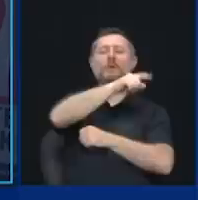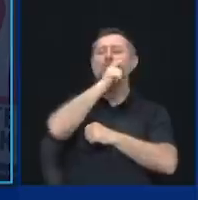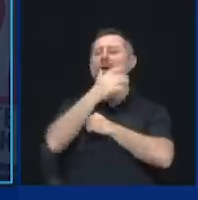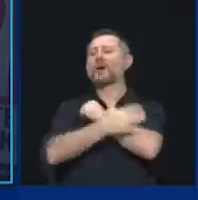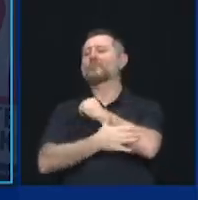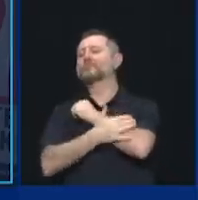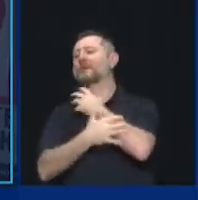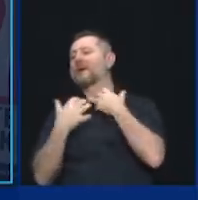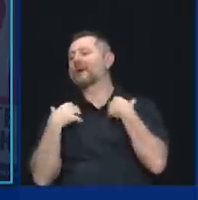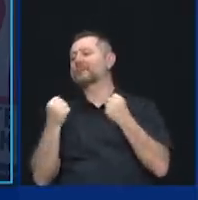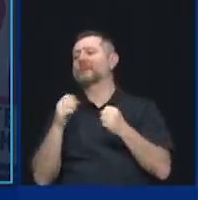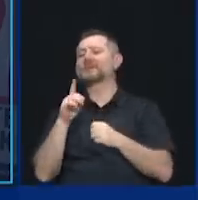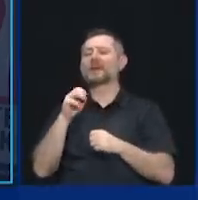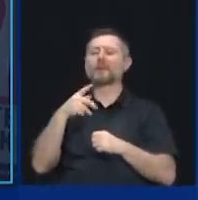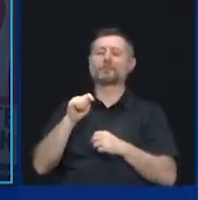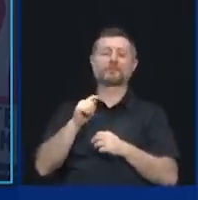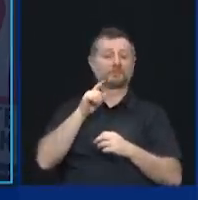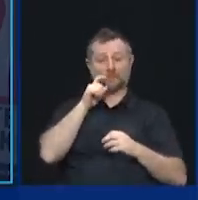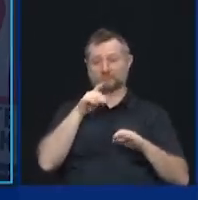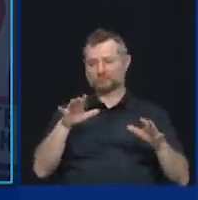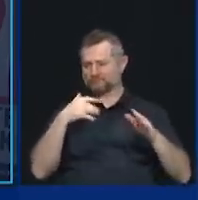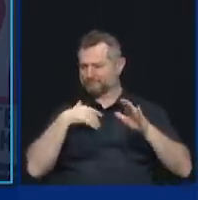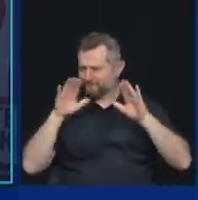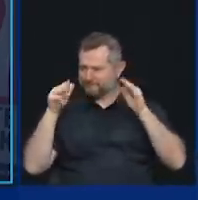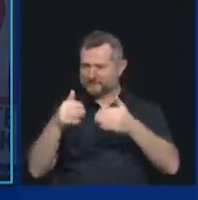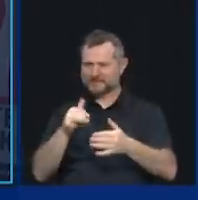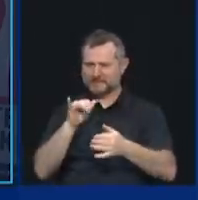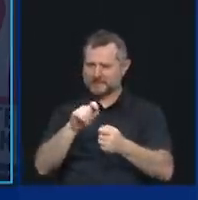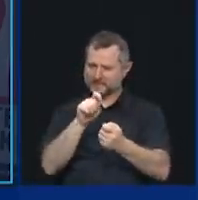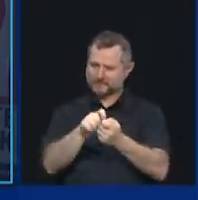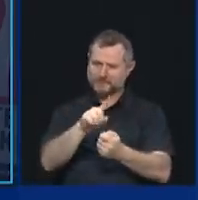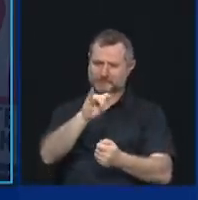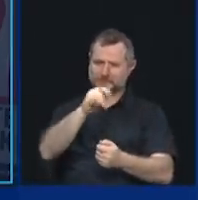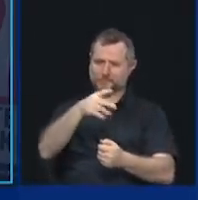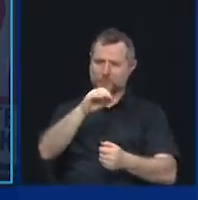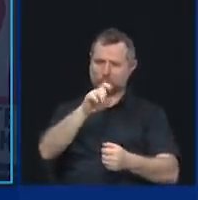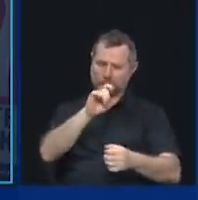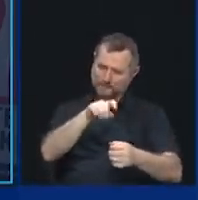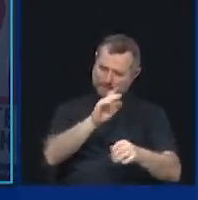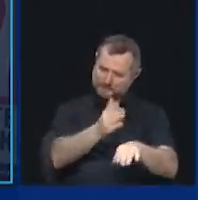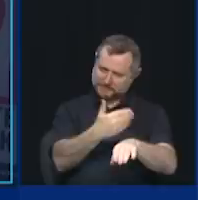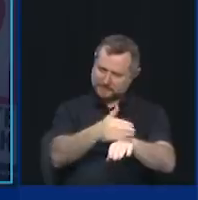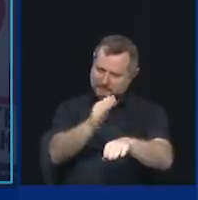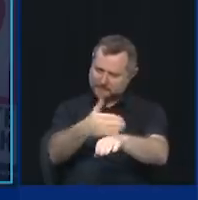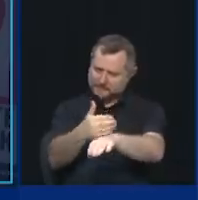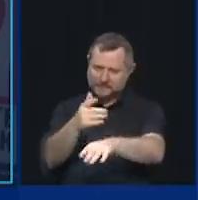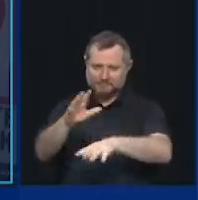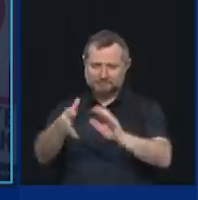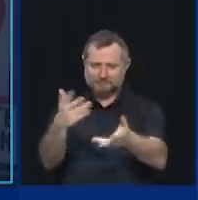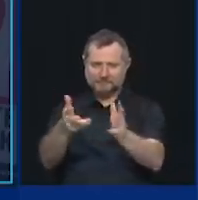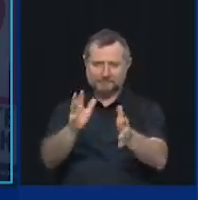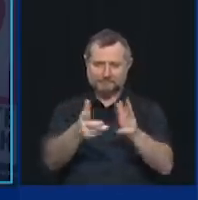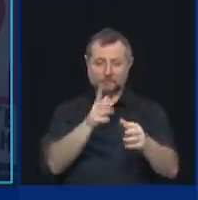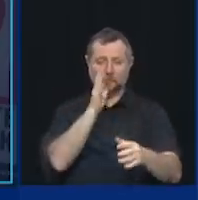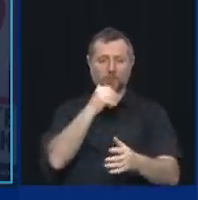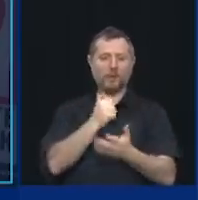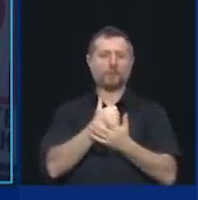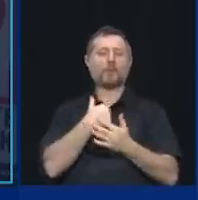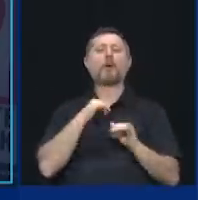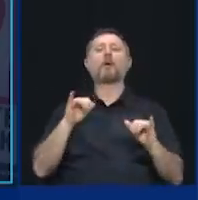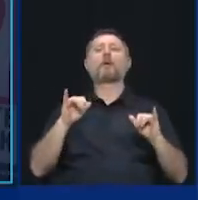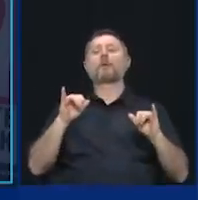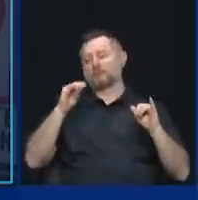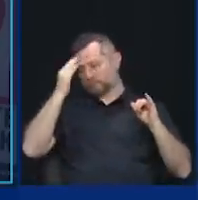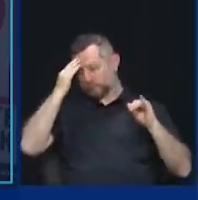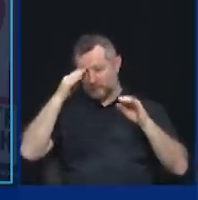focus your resources there. That is where we have the greatest chance for advancement. And the